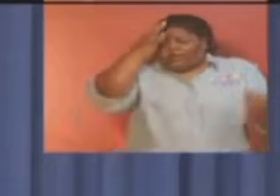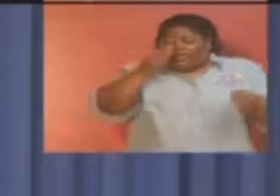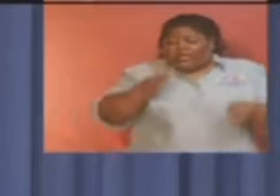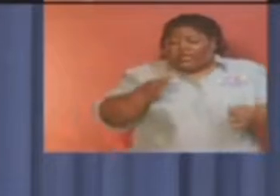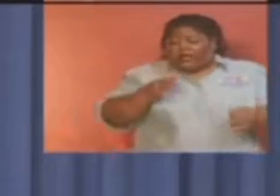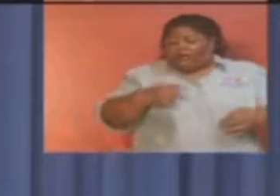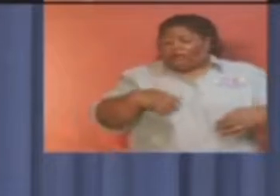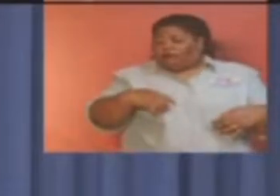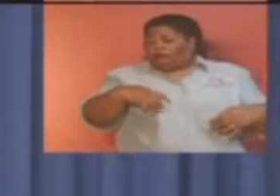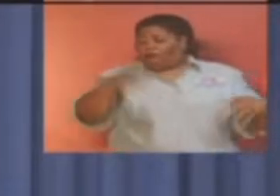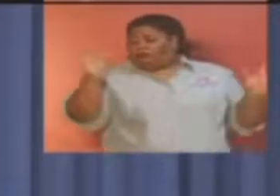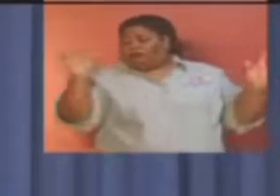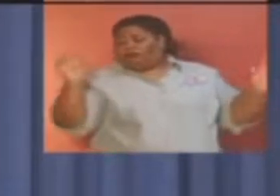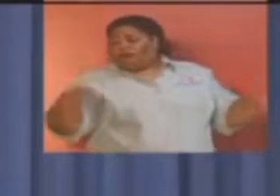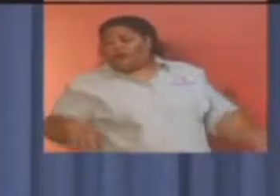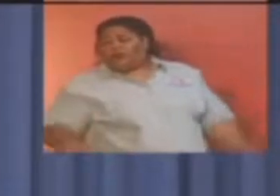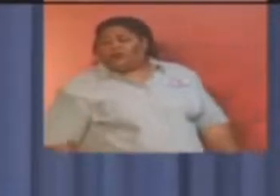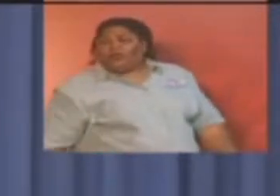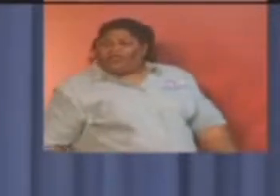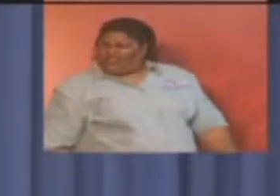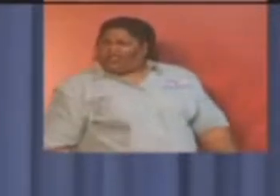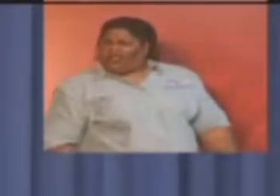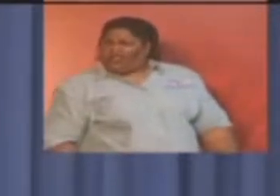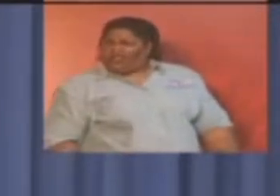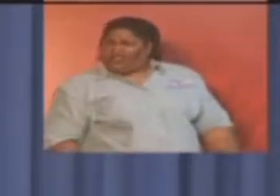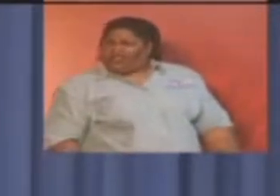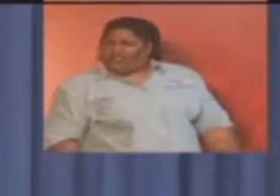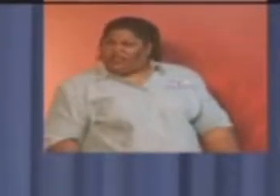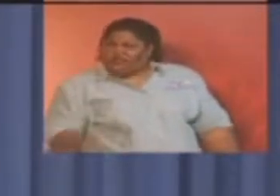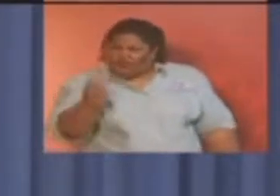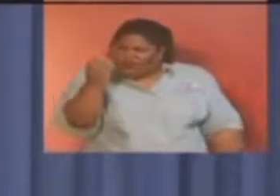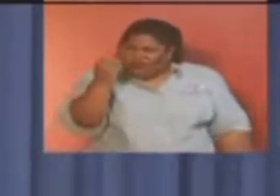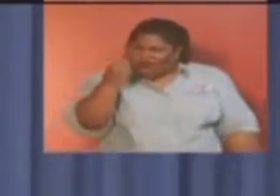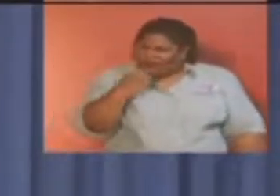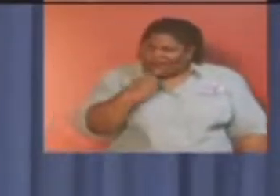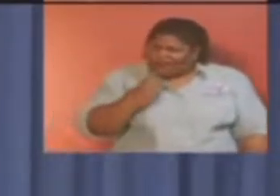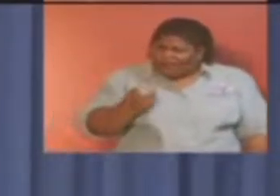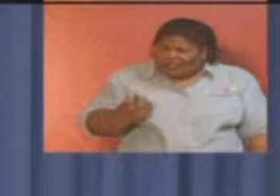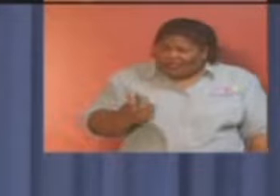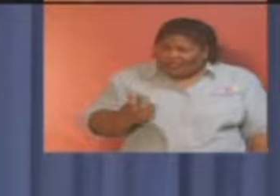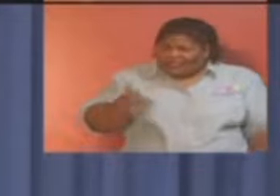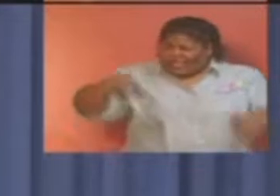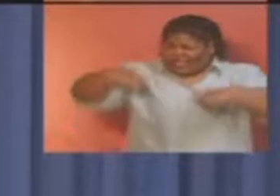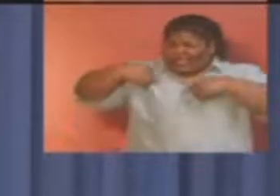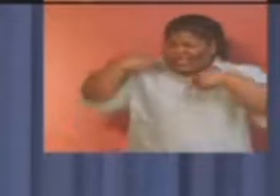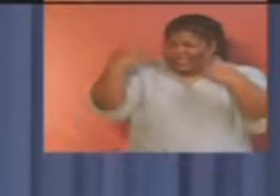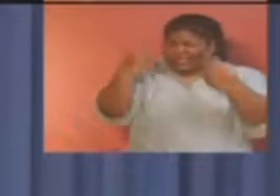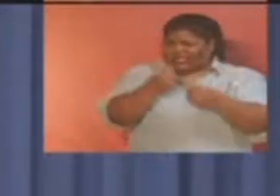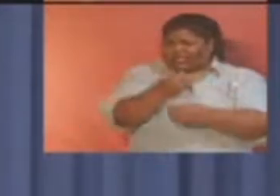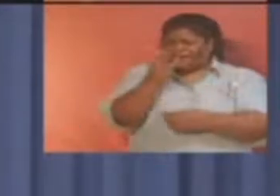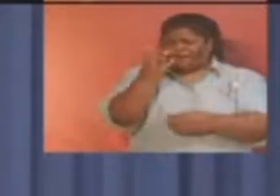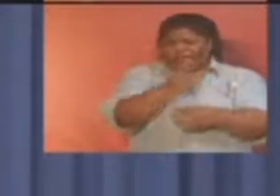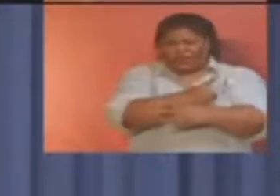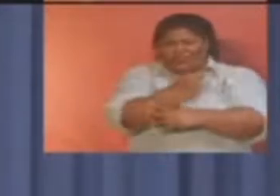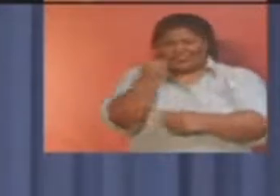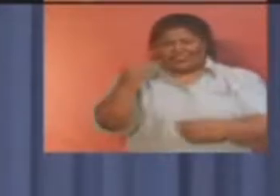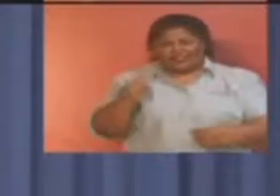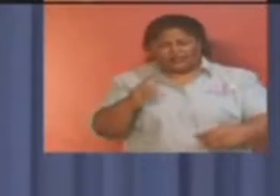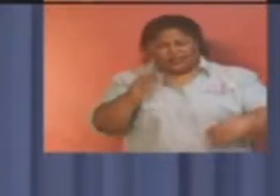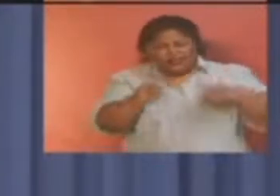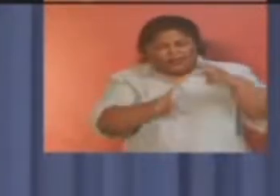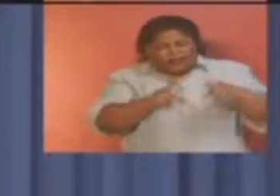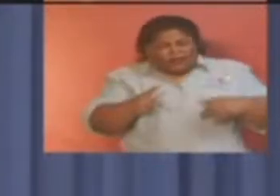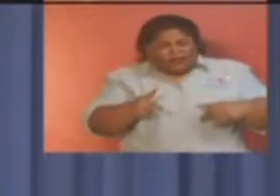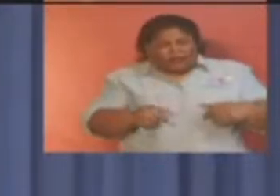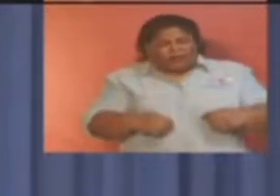are to respond, to roll back the threat, in the last few days, it appears as though people have taken